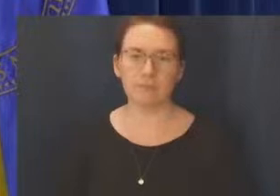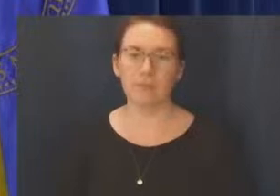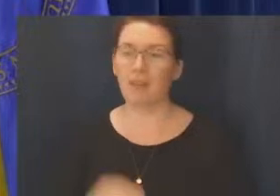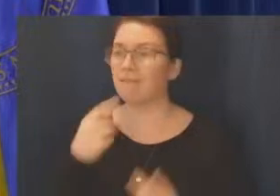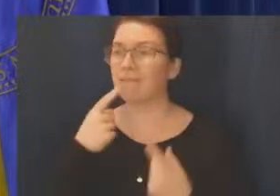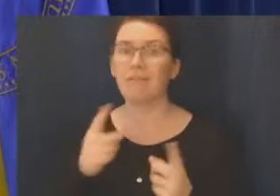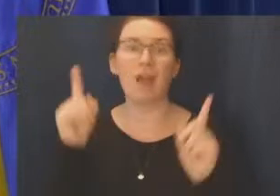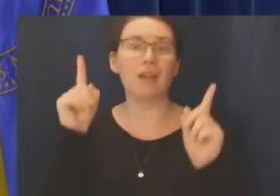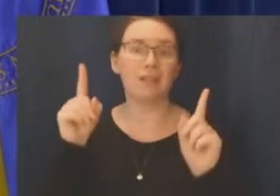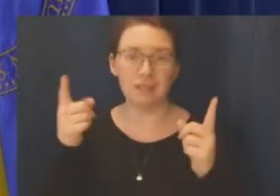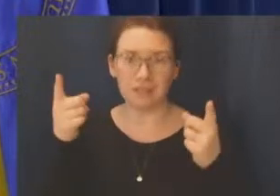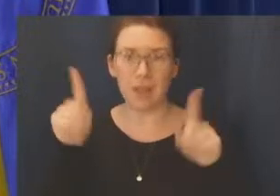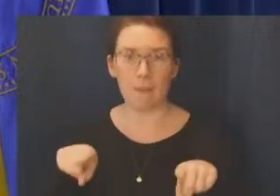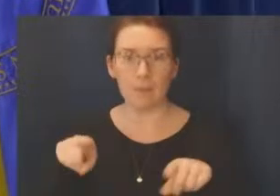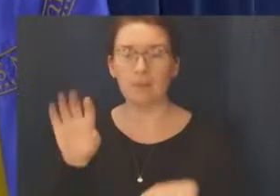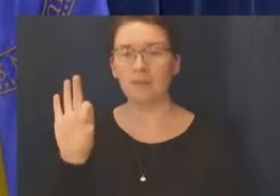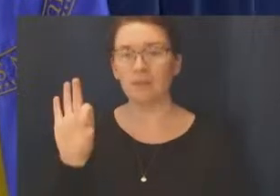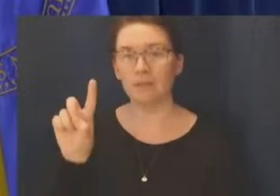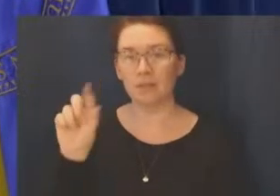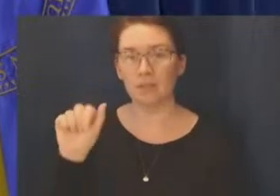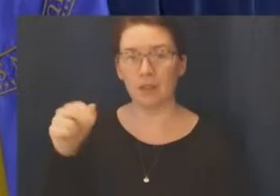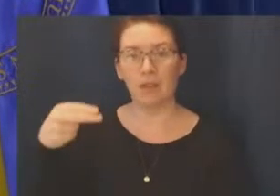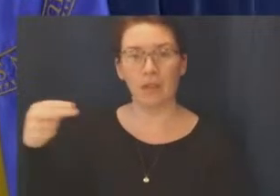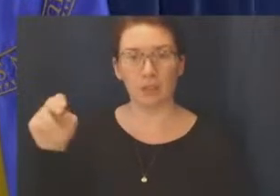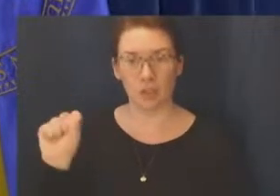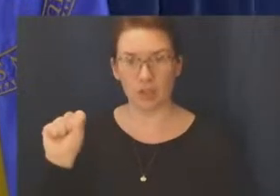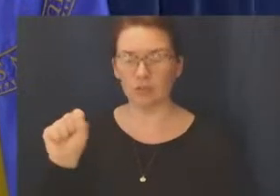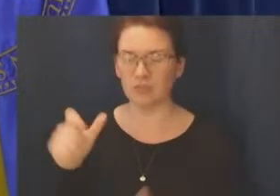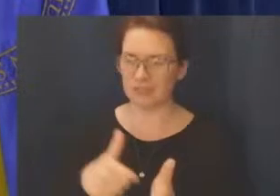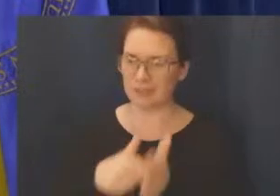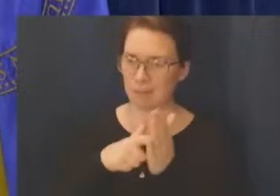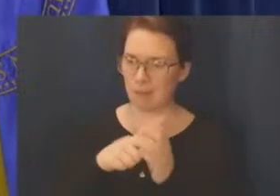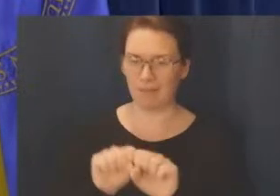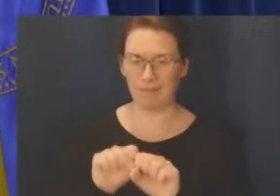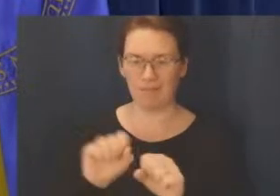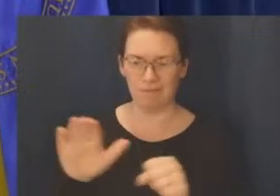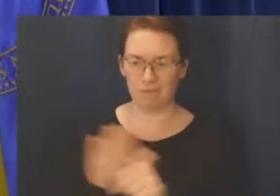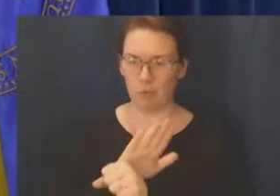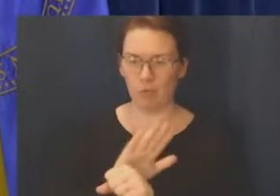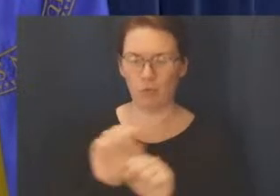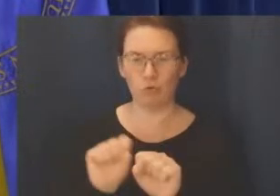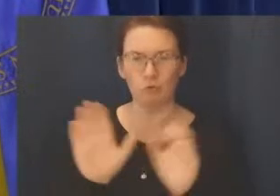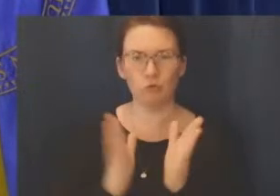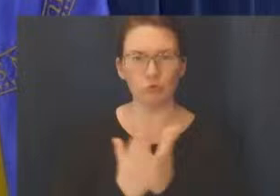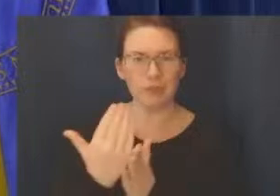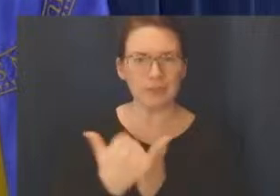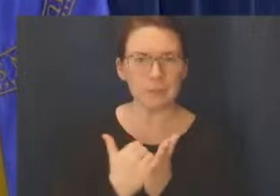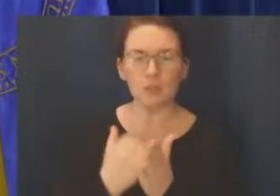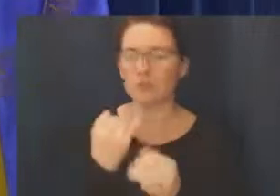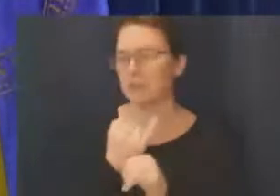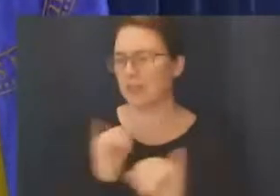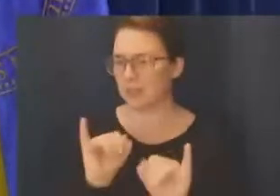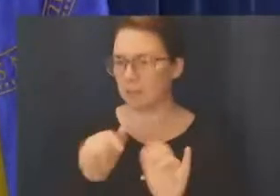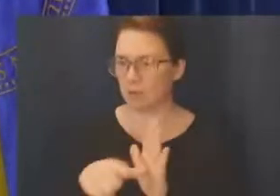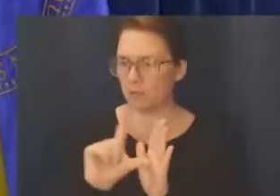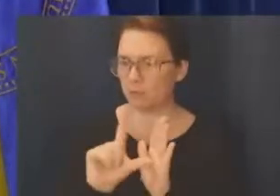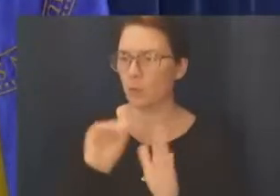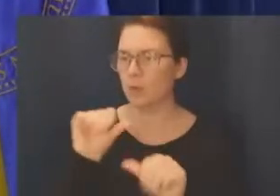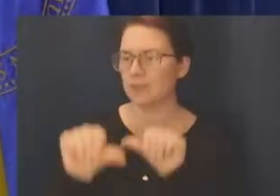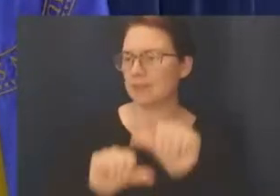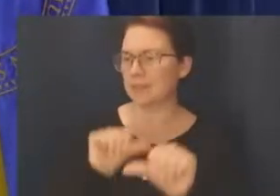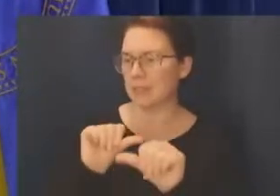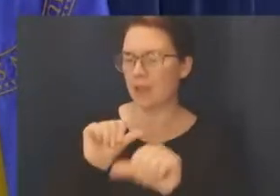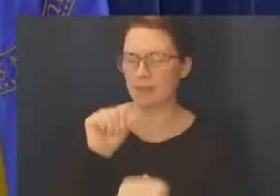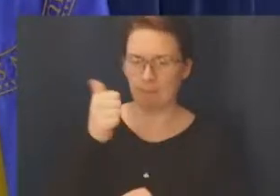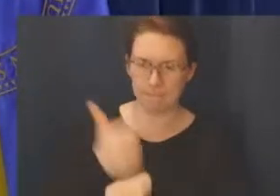the FDA and HHS is demanding full transparency, independent review, and science-based safety standards for every substance